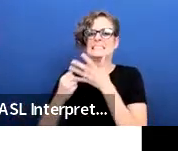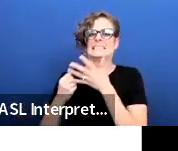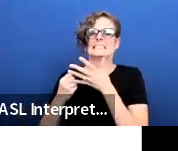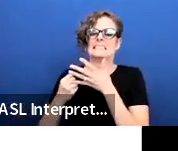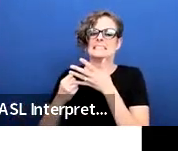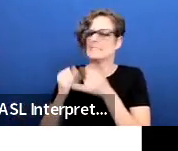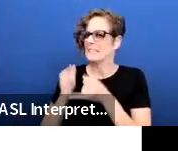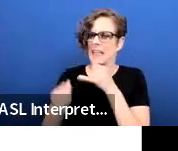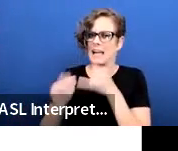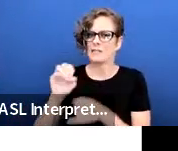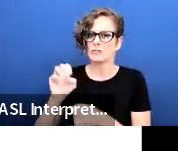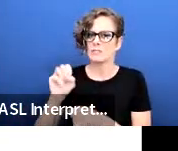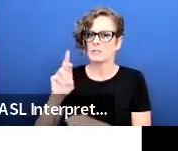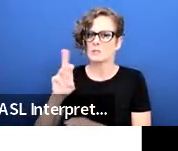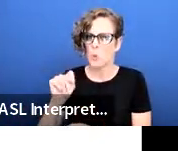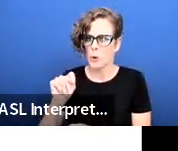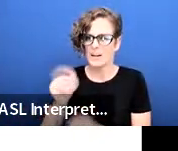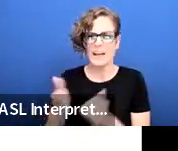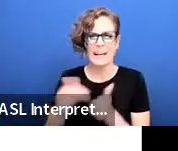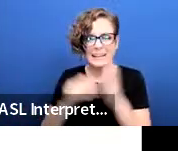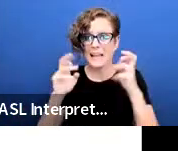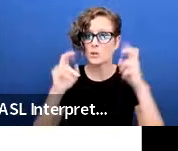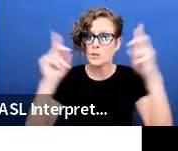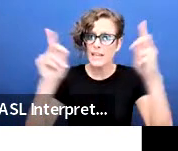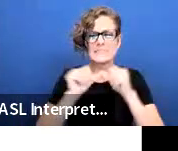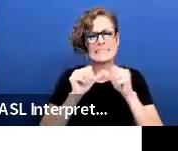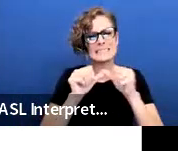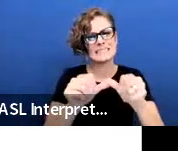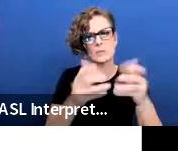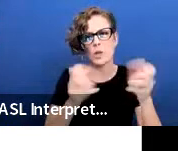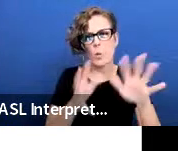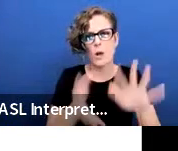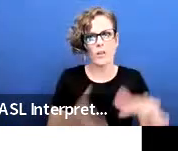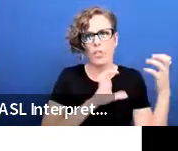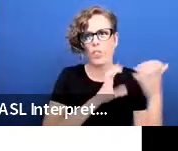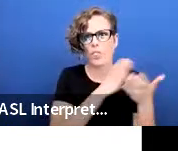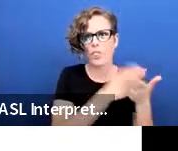disruptions to education. Next slide, please.